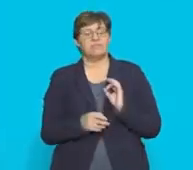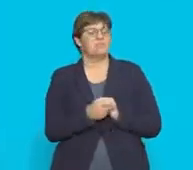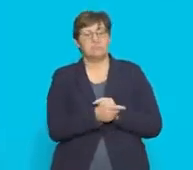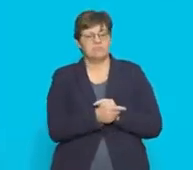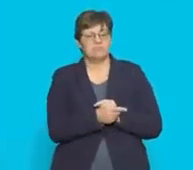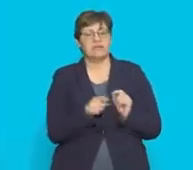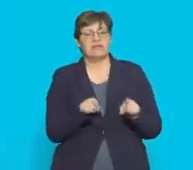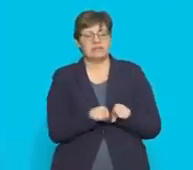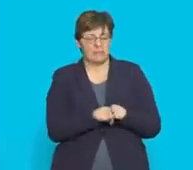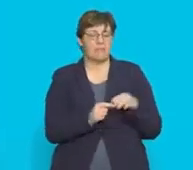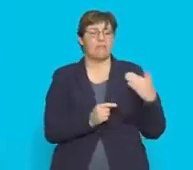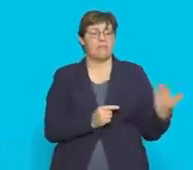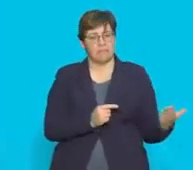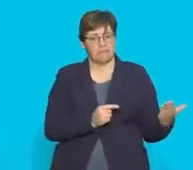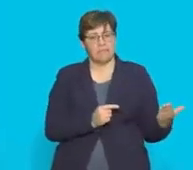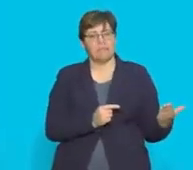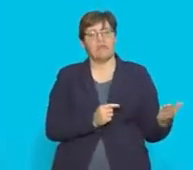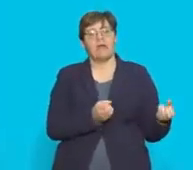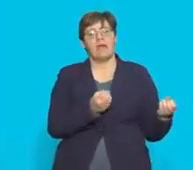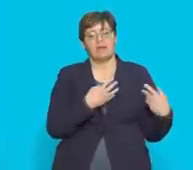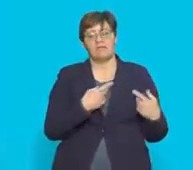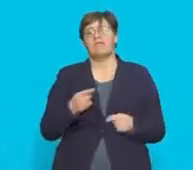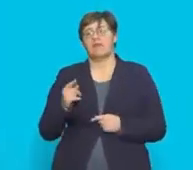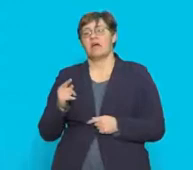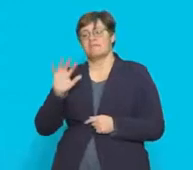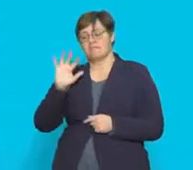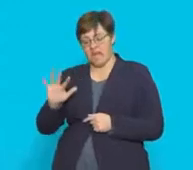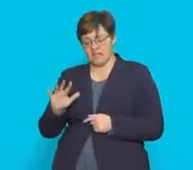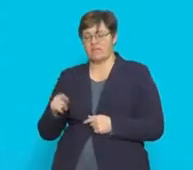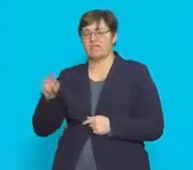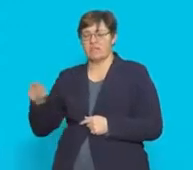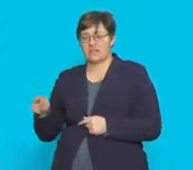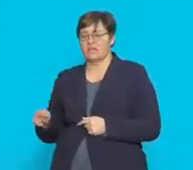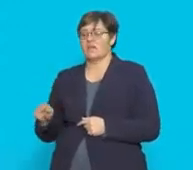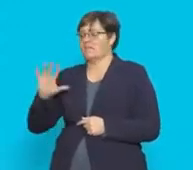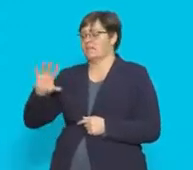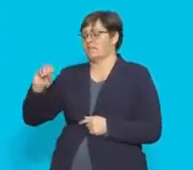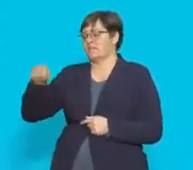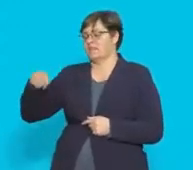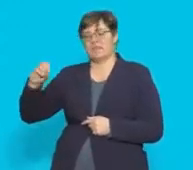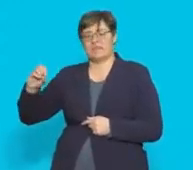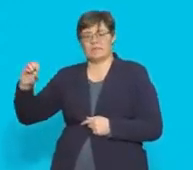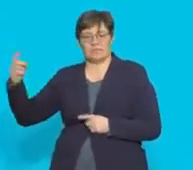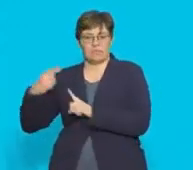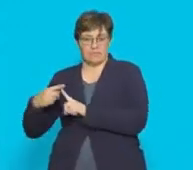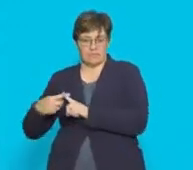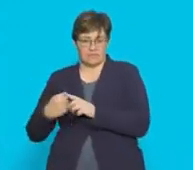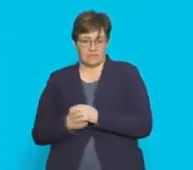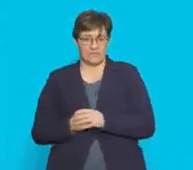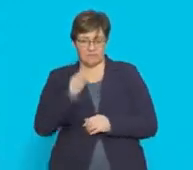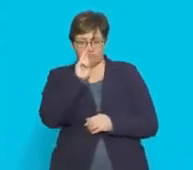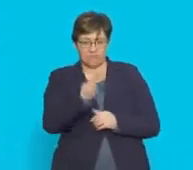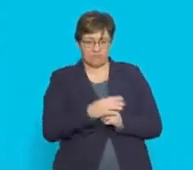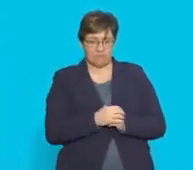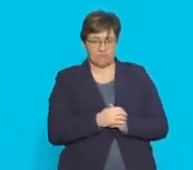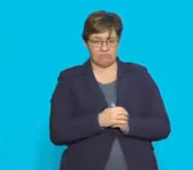terms, even on this side, this will give me a positive 5, and this will give me 50,000. So do you